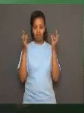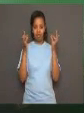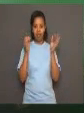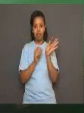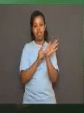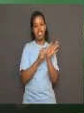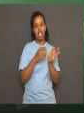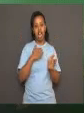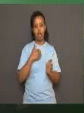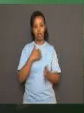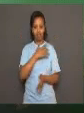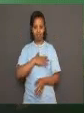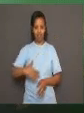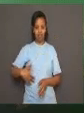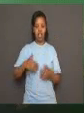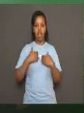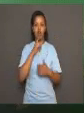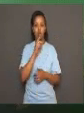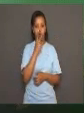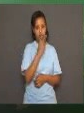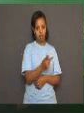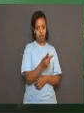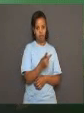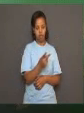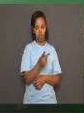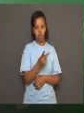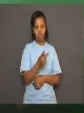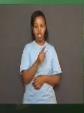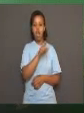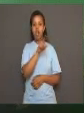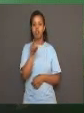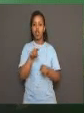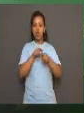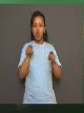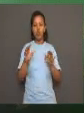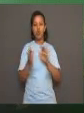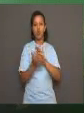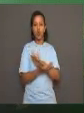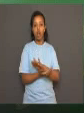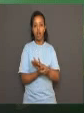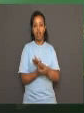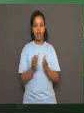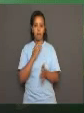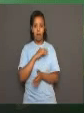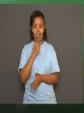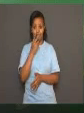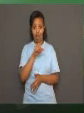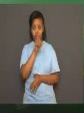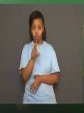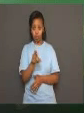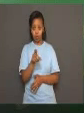fur. Do you see a specific characteristic that can be used